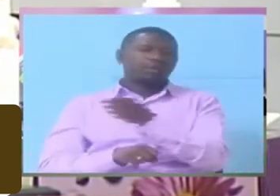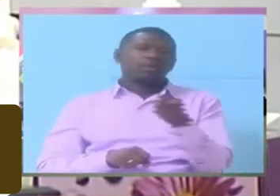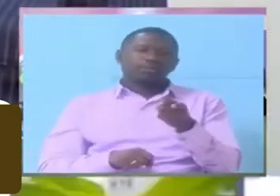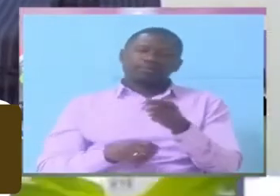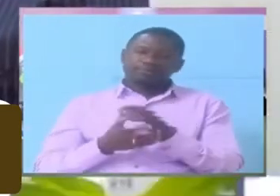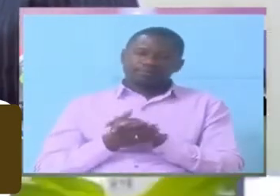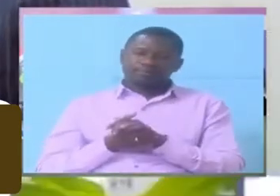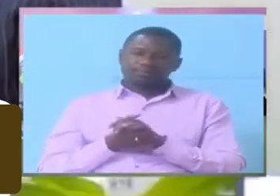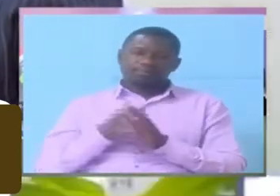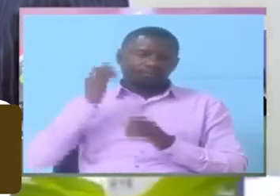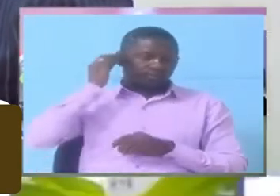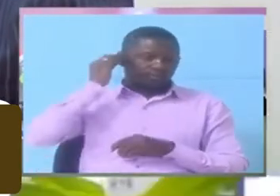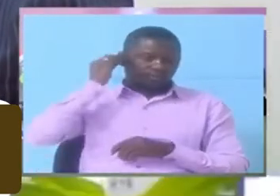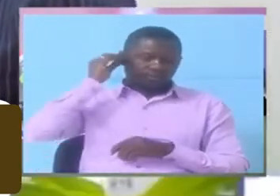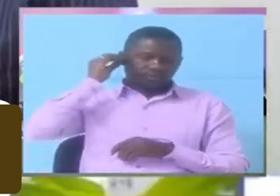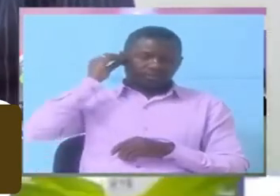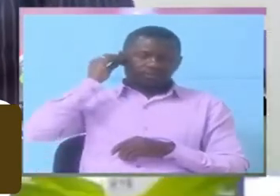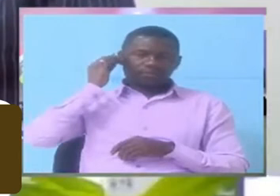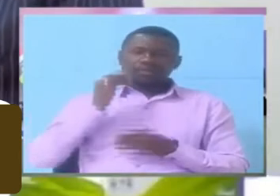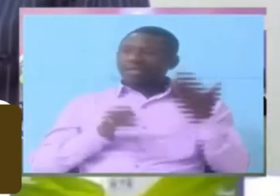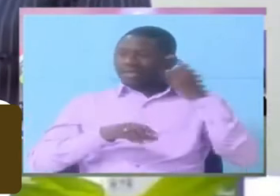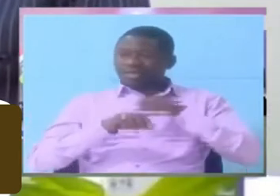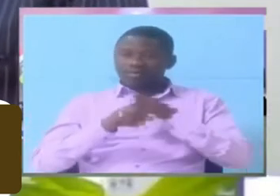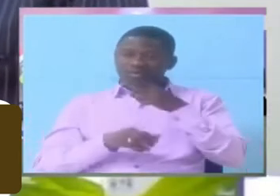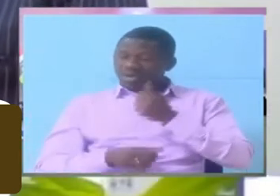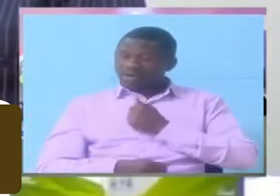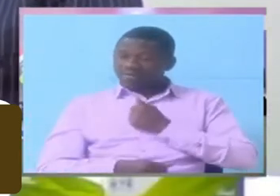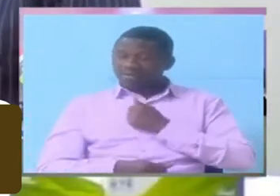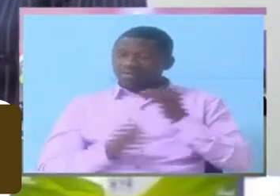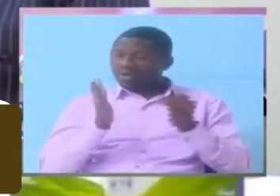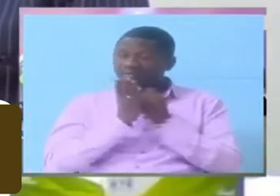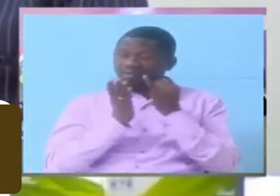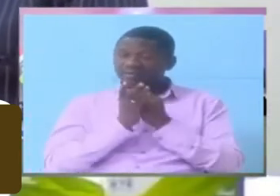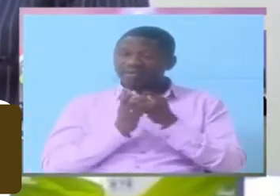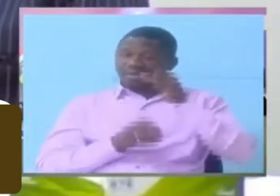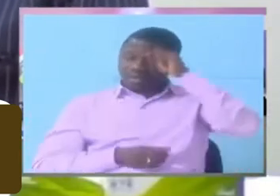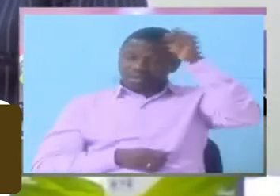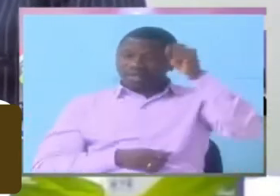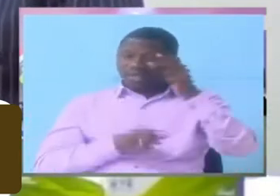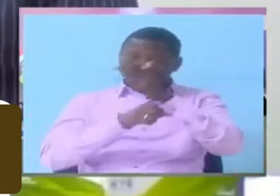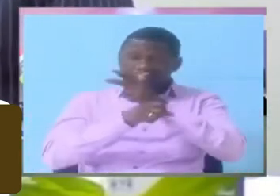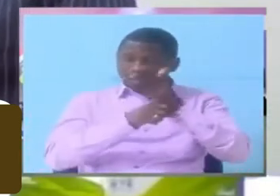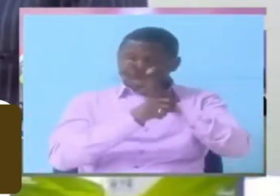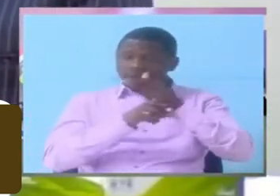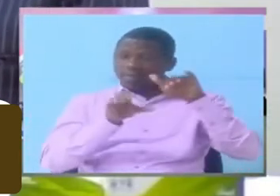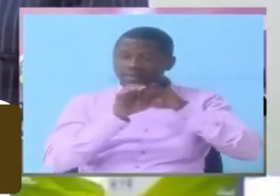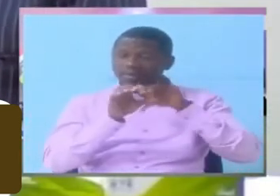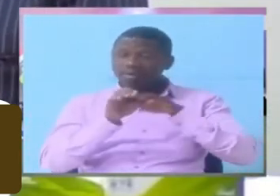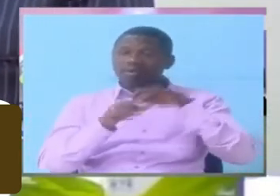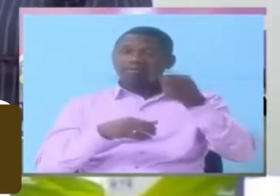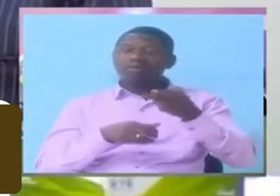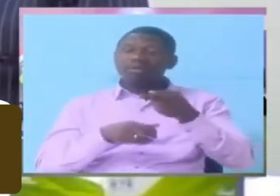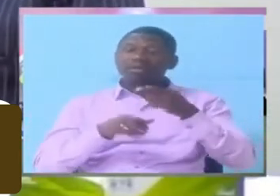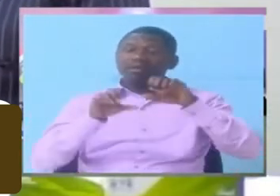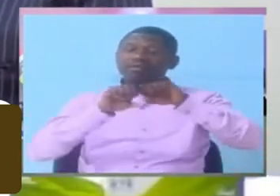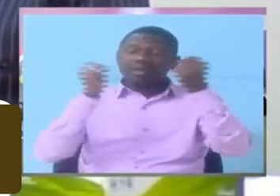Were you afraid to investigate the state guards for the violations they have committed, not just of